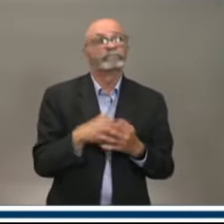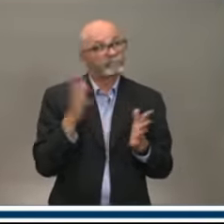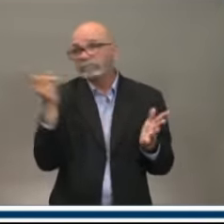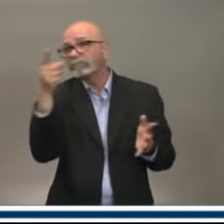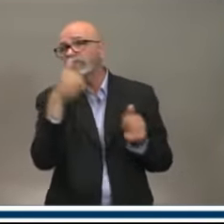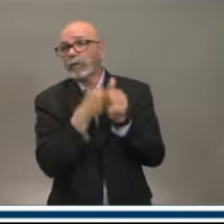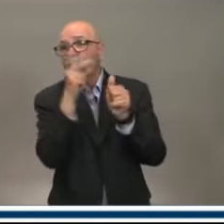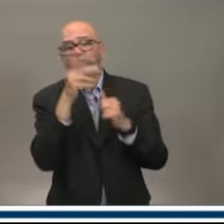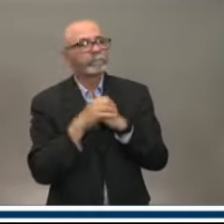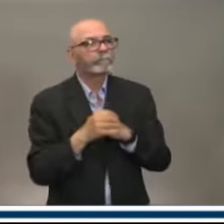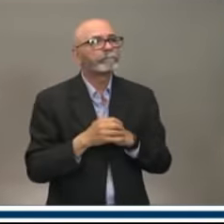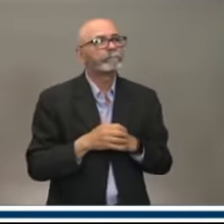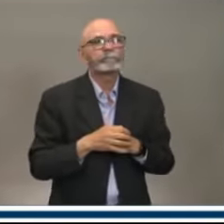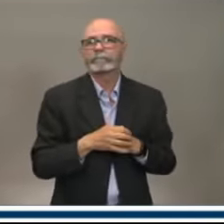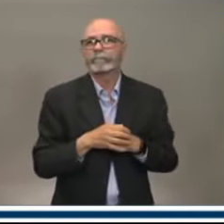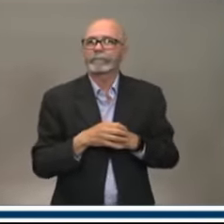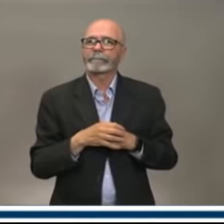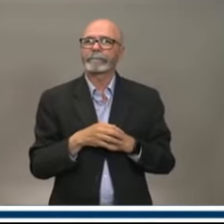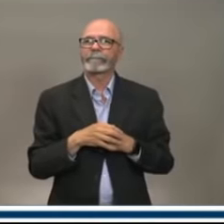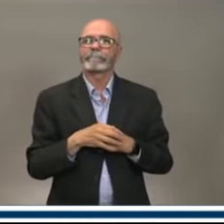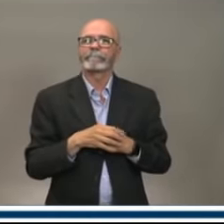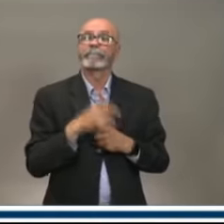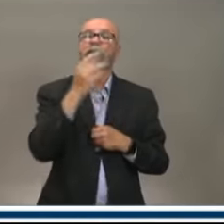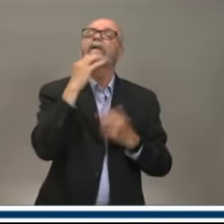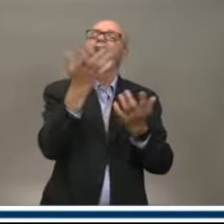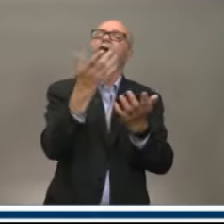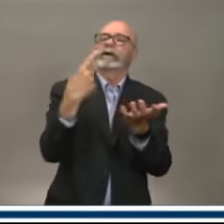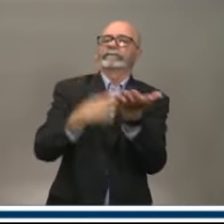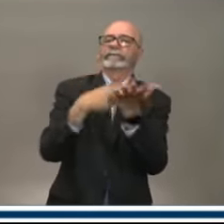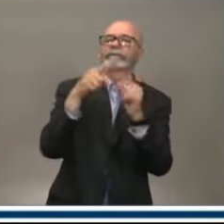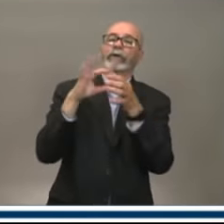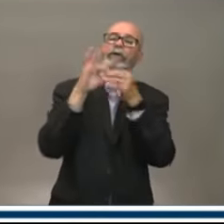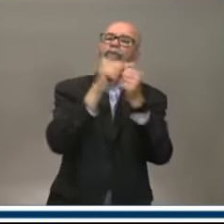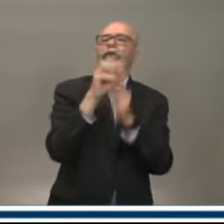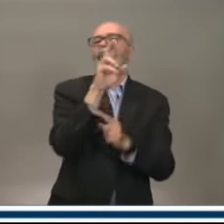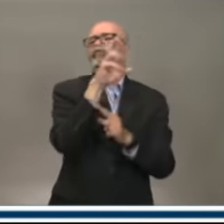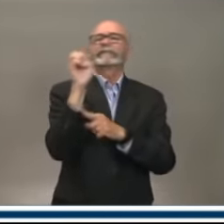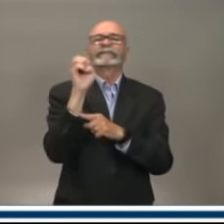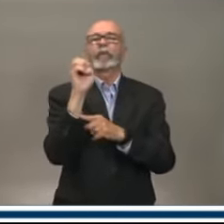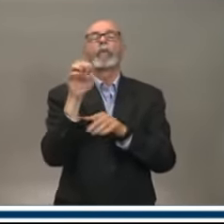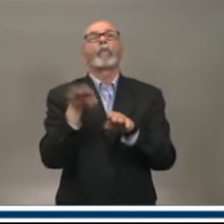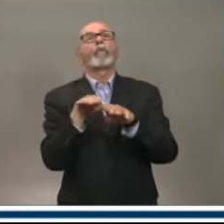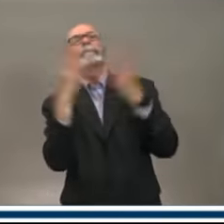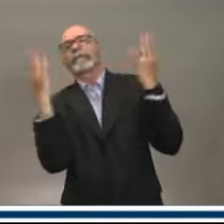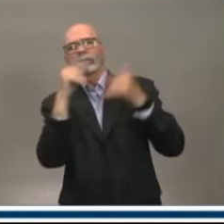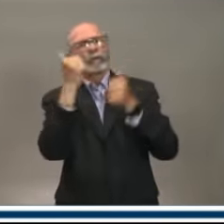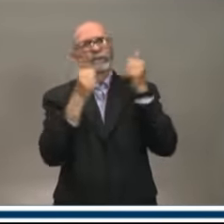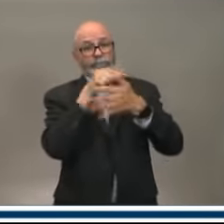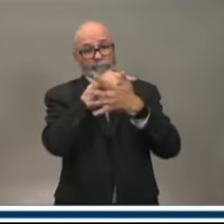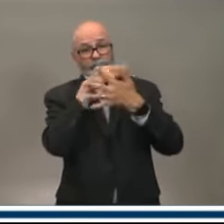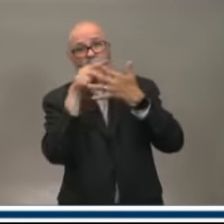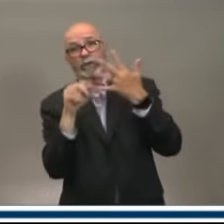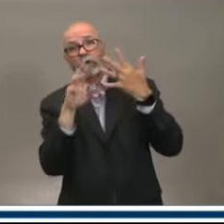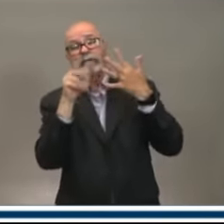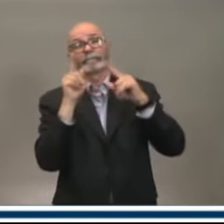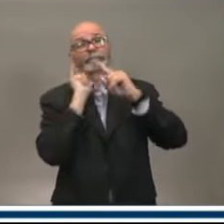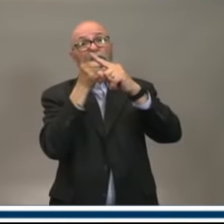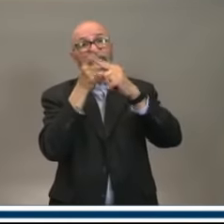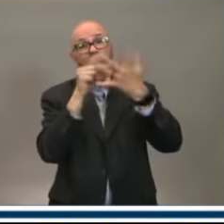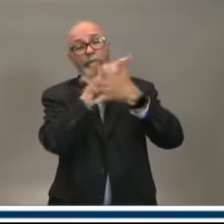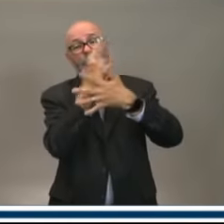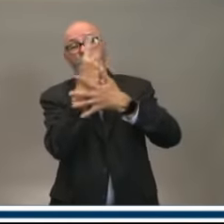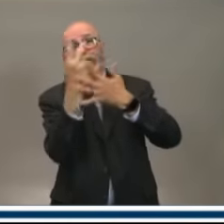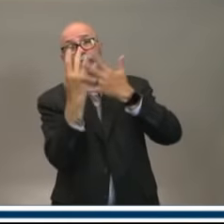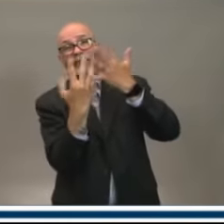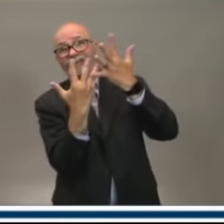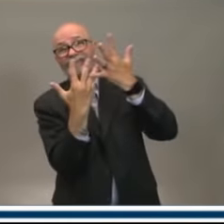reopening presentation, what businesses fall under phase 5 who won't be able to fully reopen until there's a vaccine? And if this document is just a set